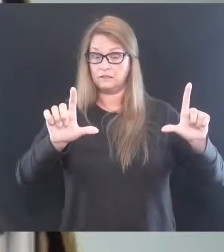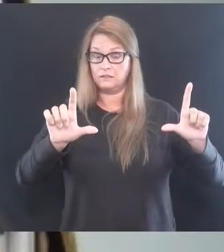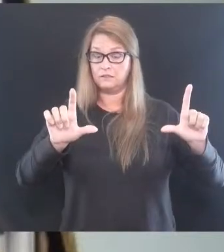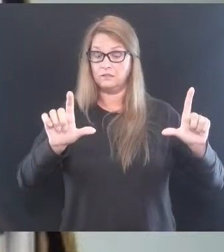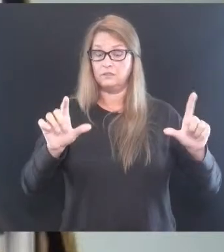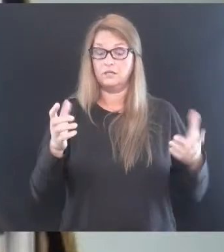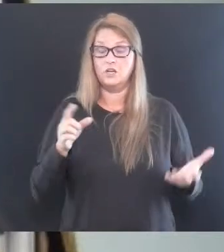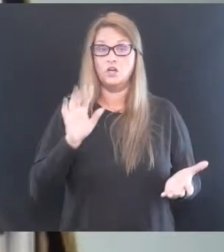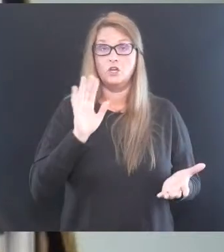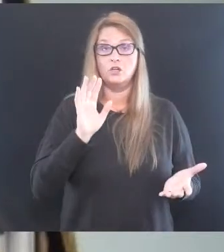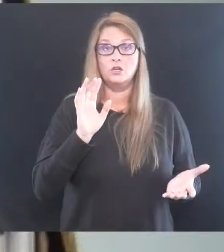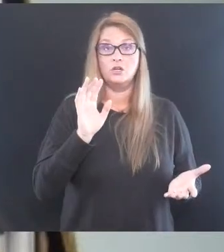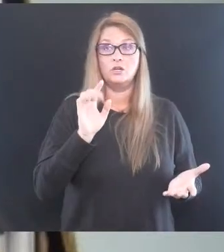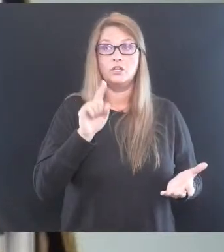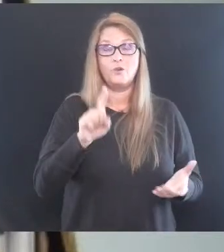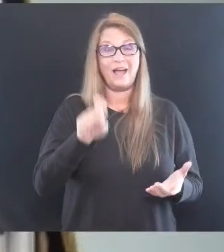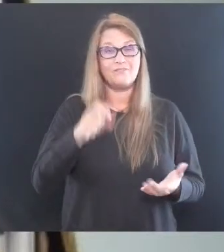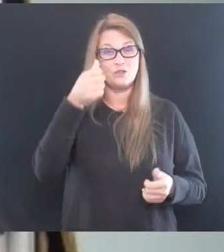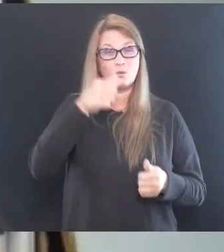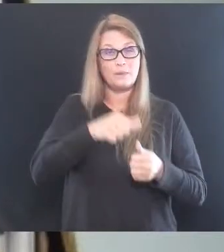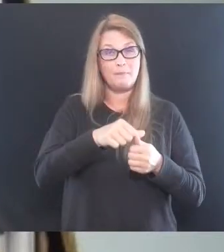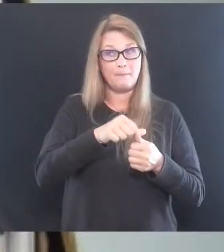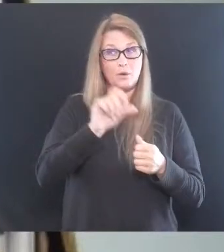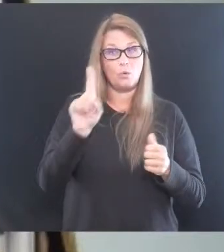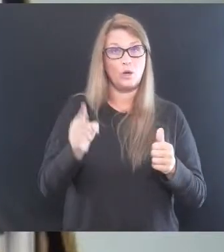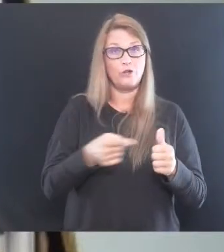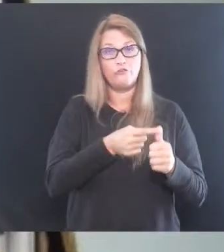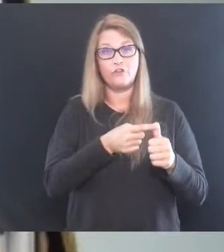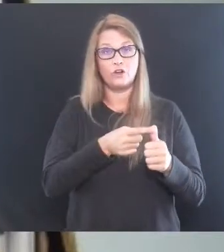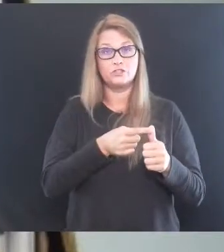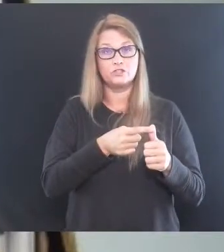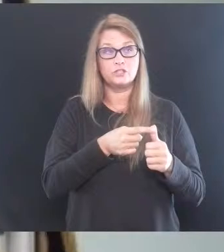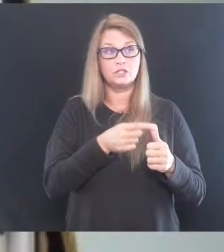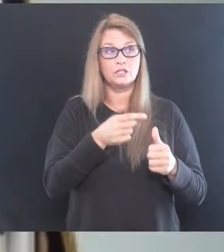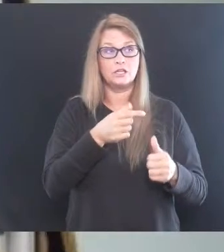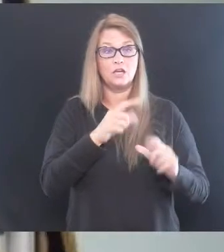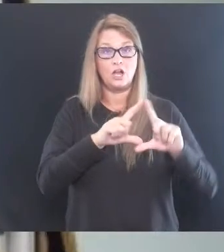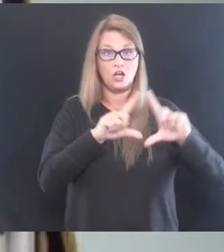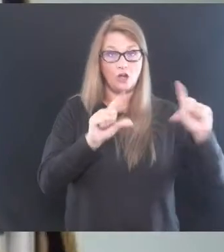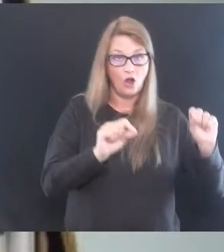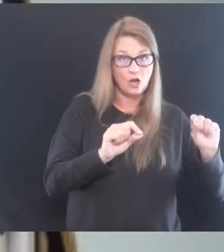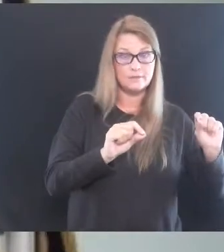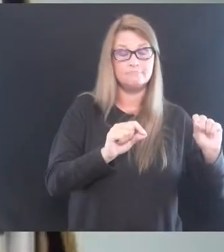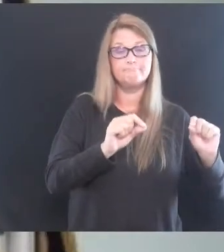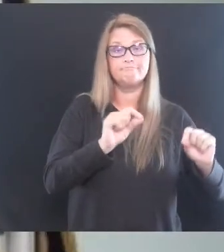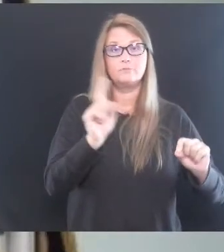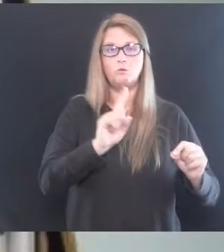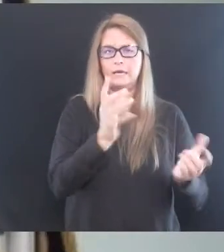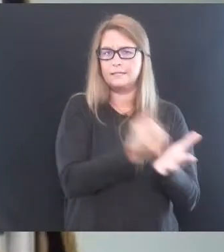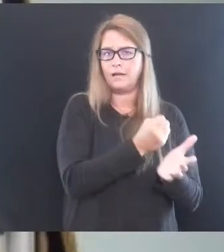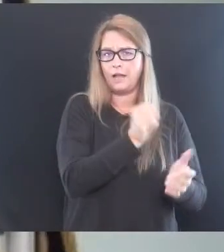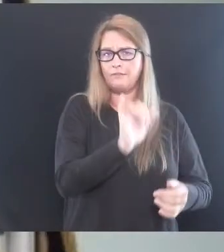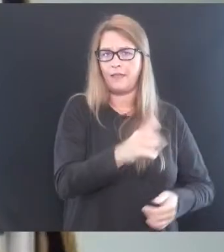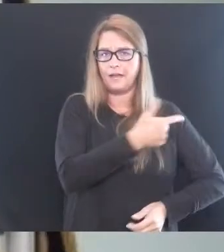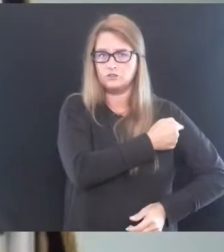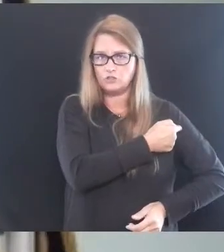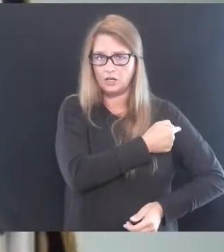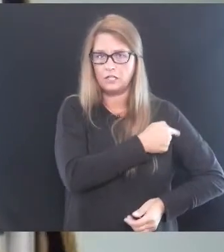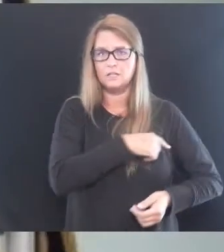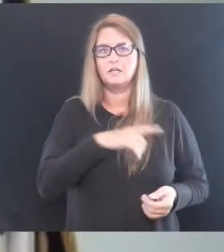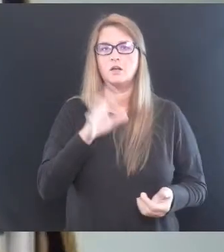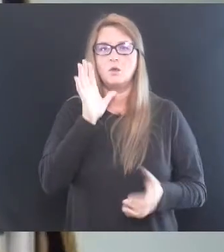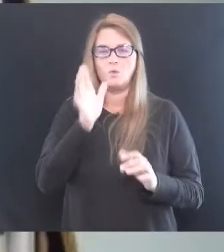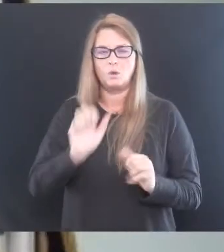you received your first dose to get a replacement card, or your second dose if there were different locations. But that card should